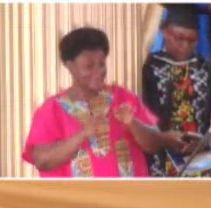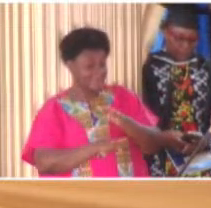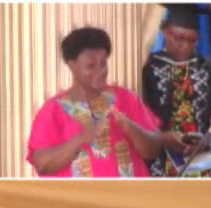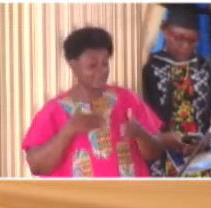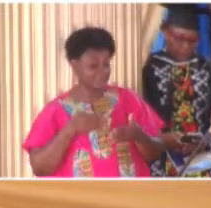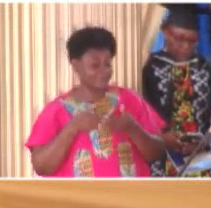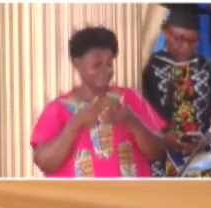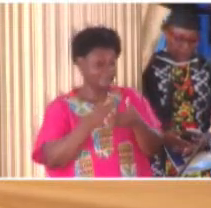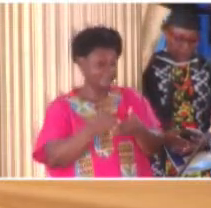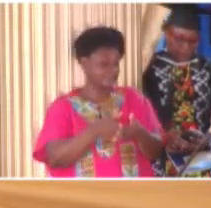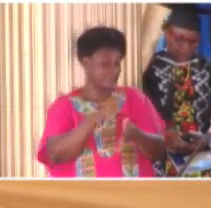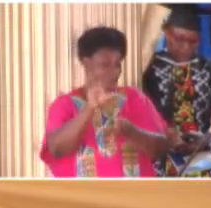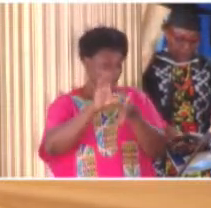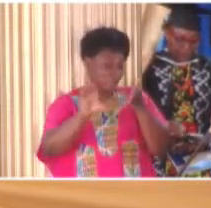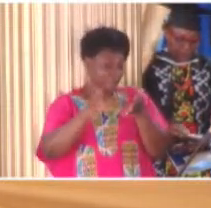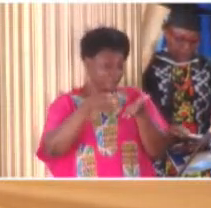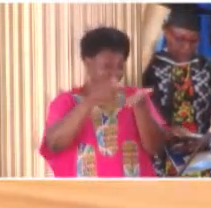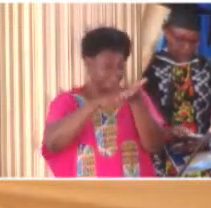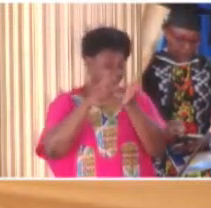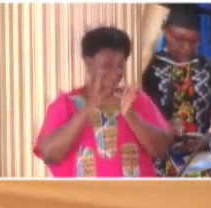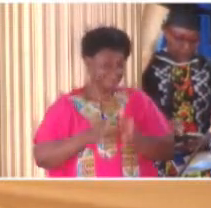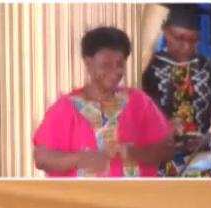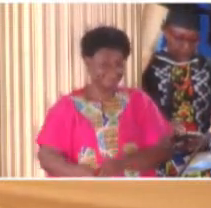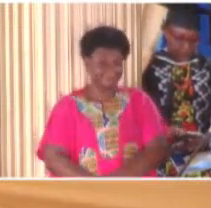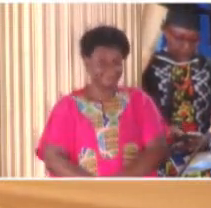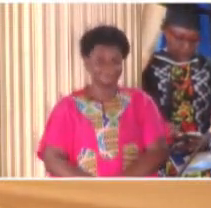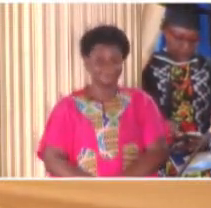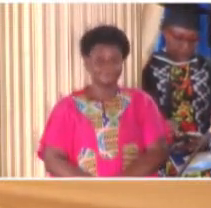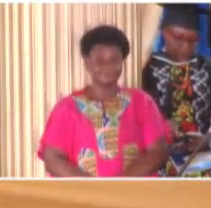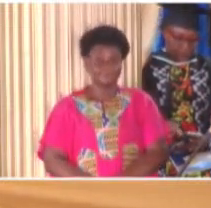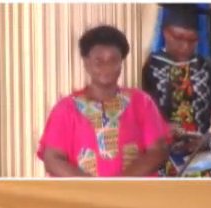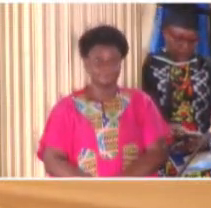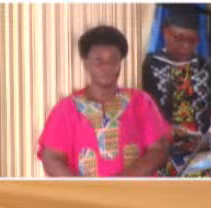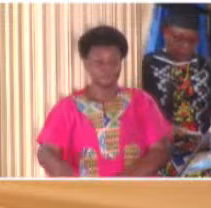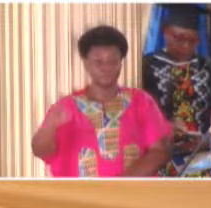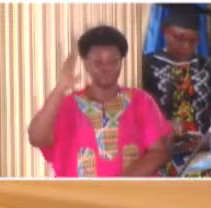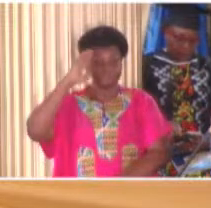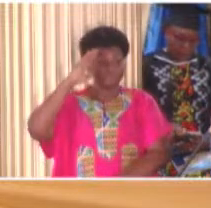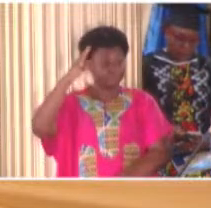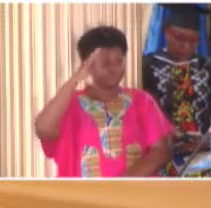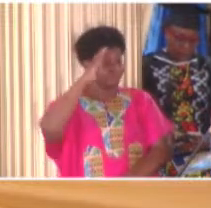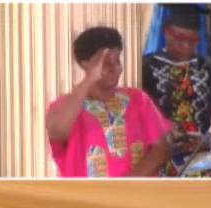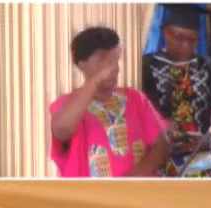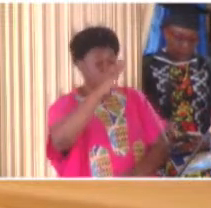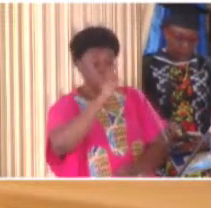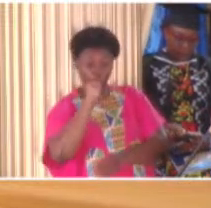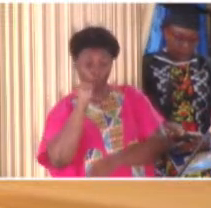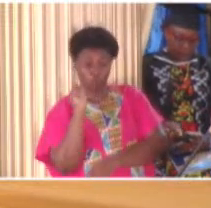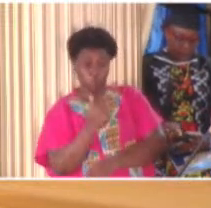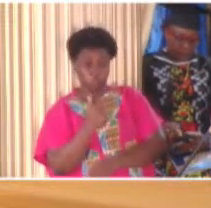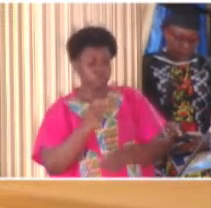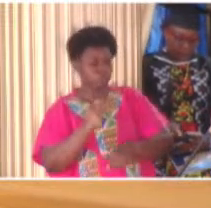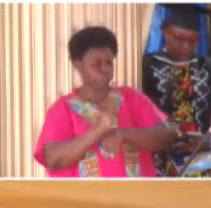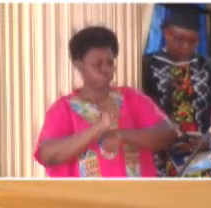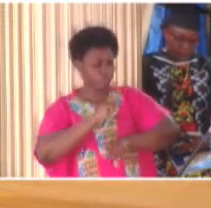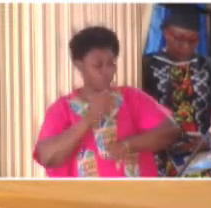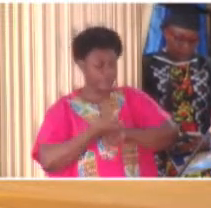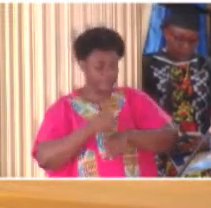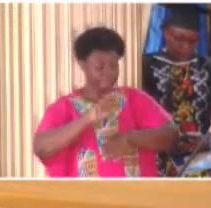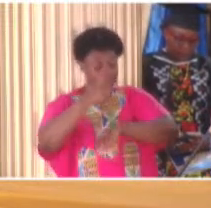as College Registrar. We salute all students who have worked so hard and are graduating